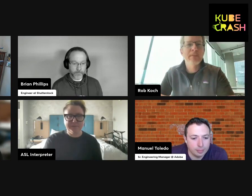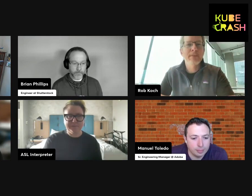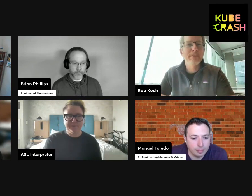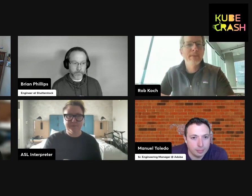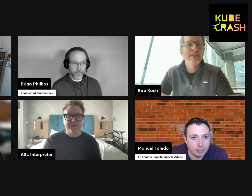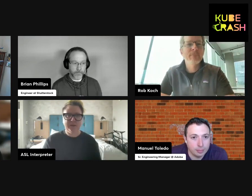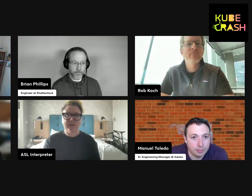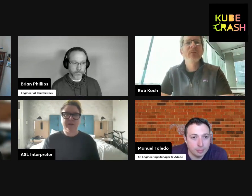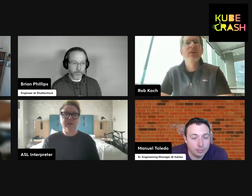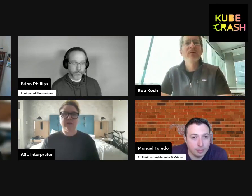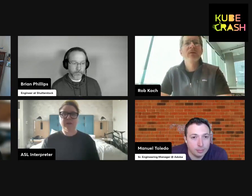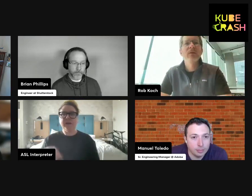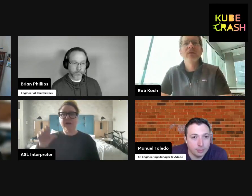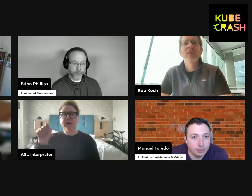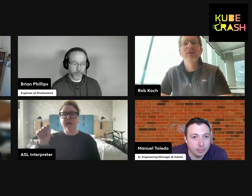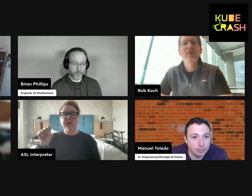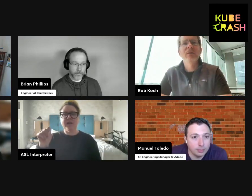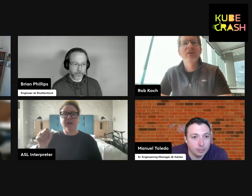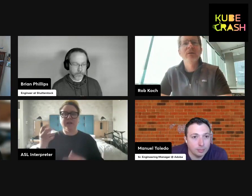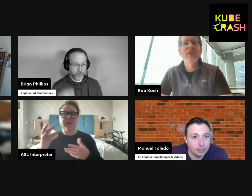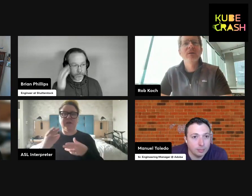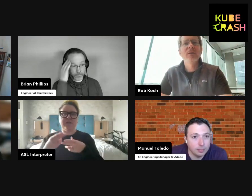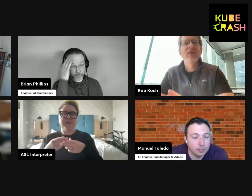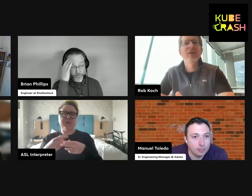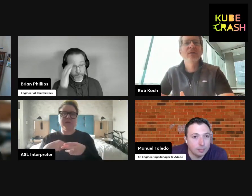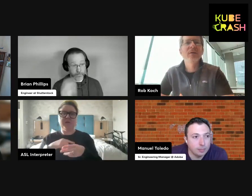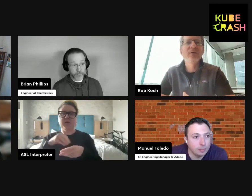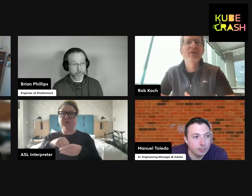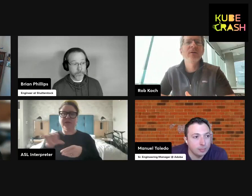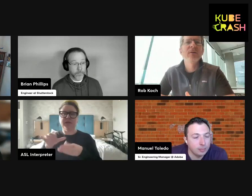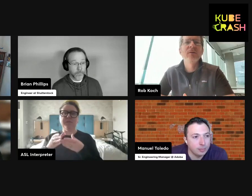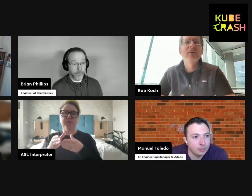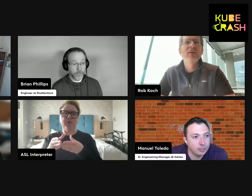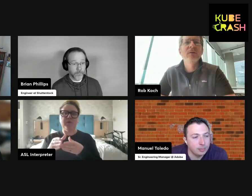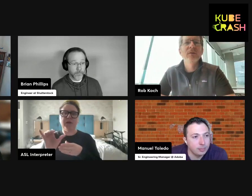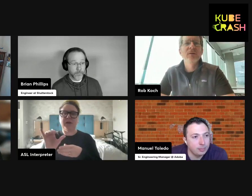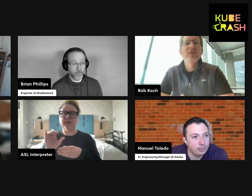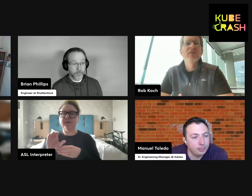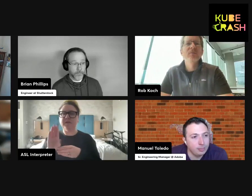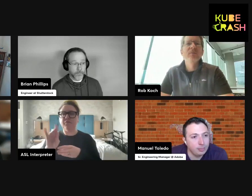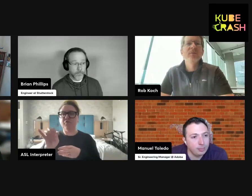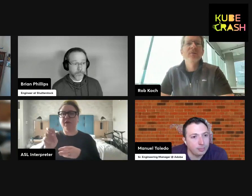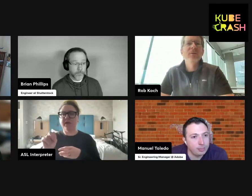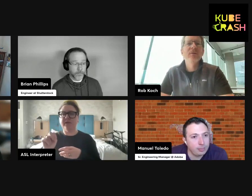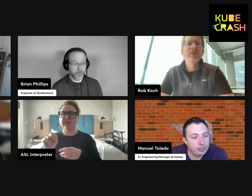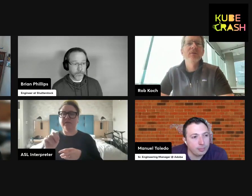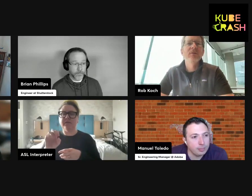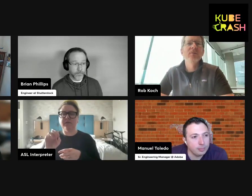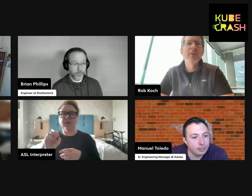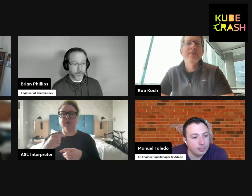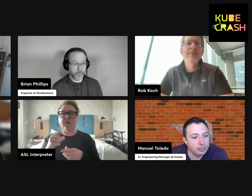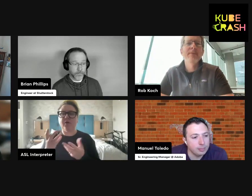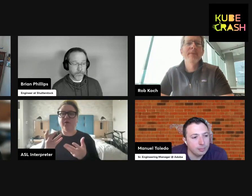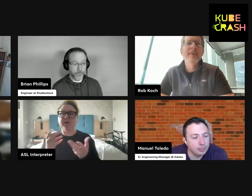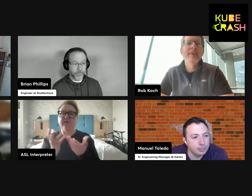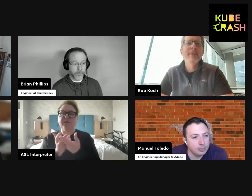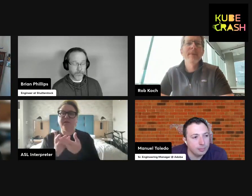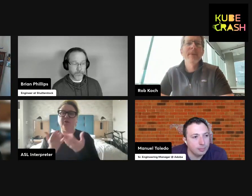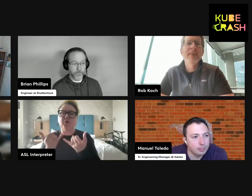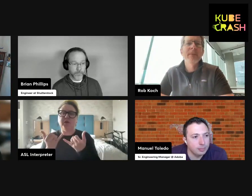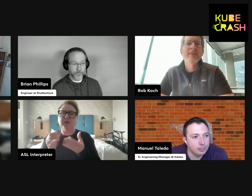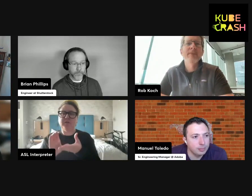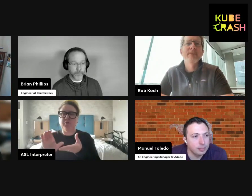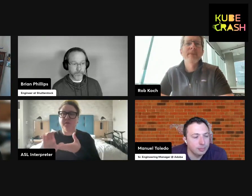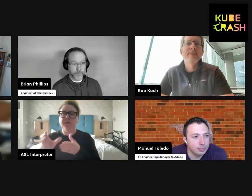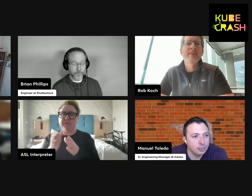thoughts. Yeah, I'd already mentioned that we were in the same boat as Brian at Shutterstock. It already fit our current deployment pattern